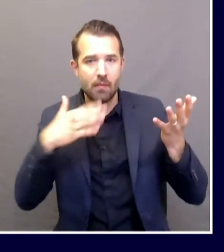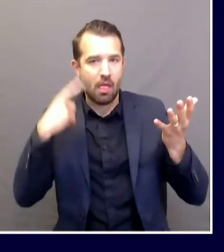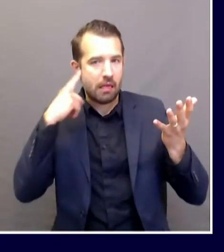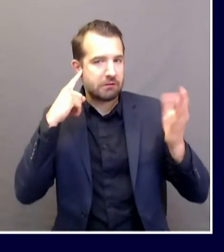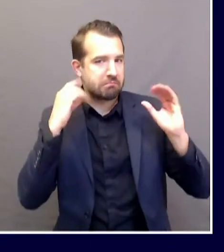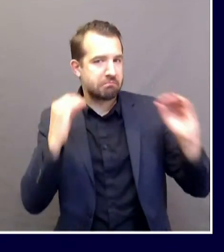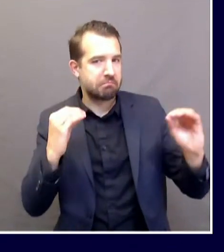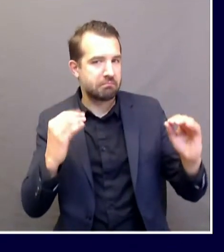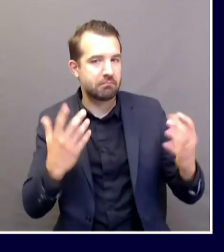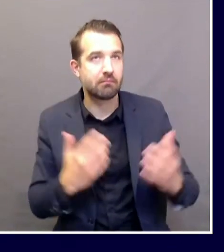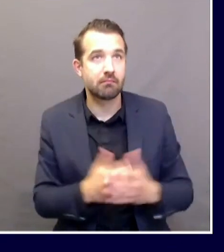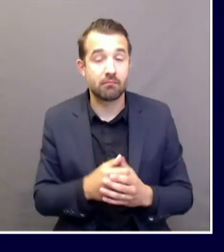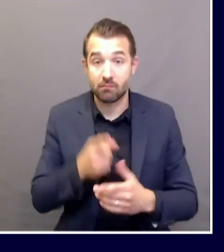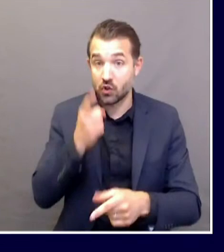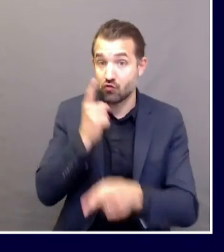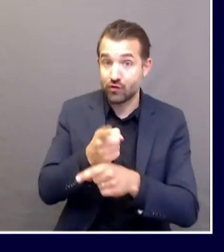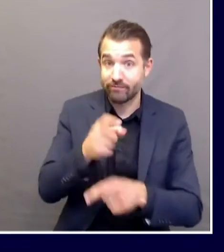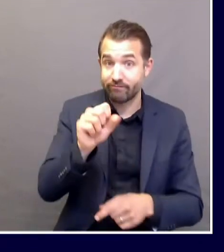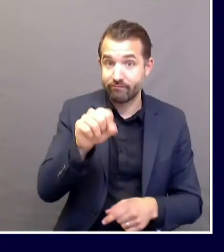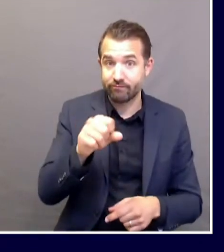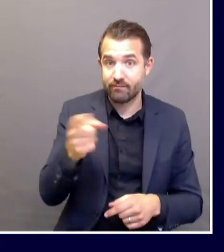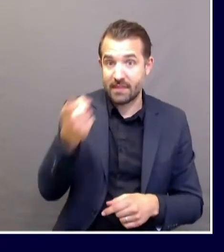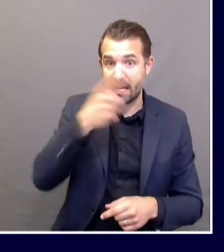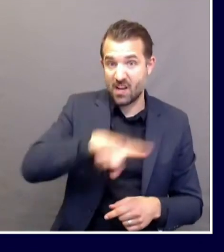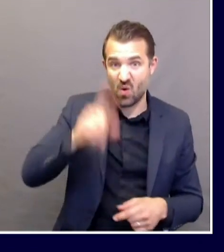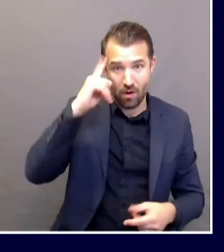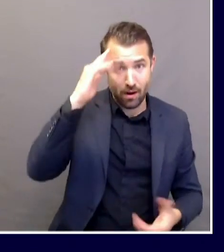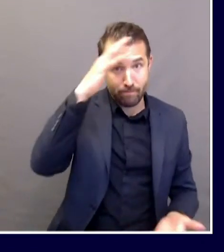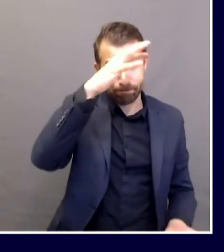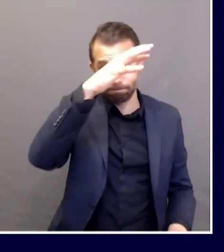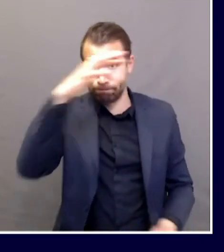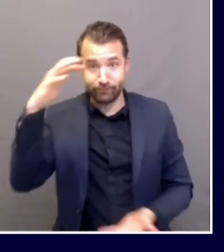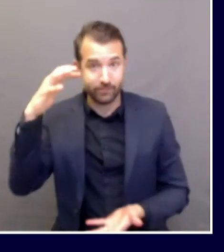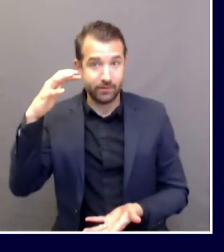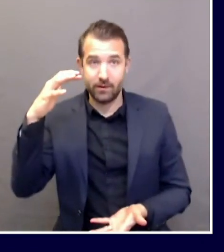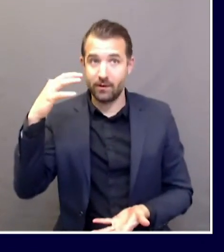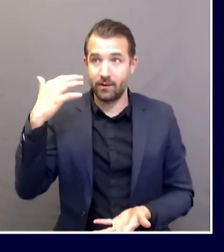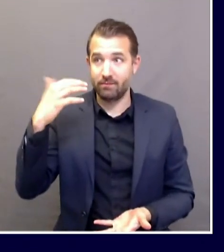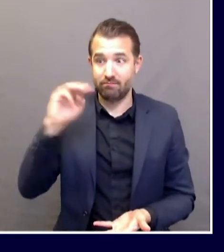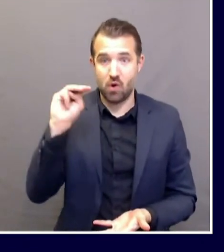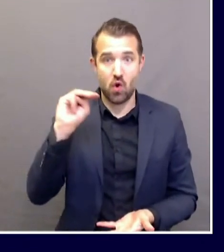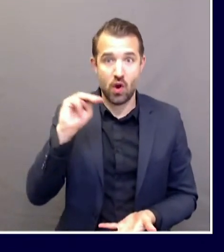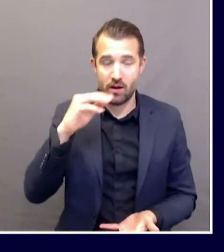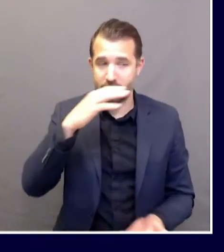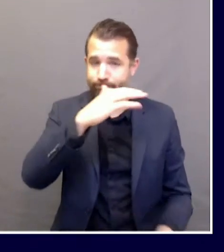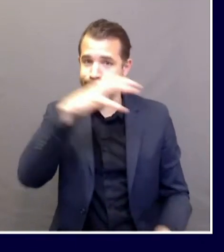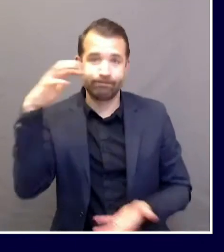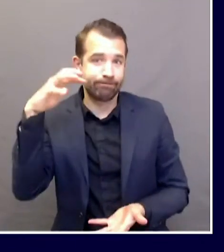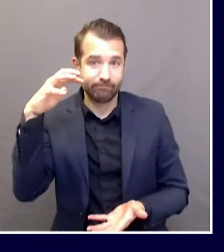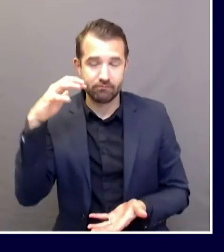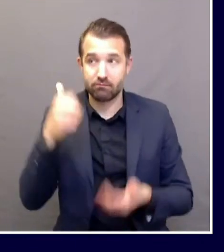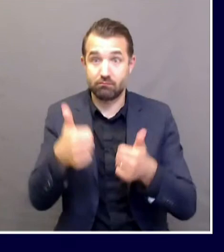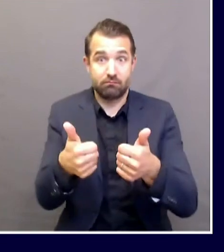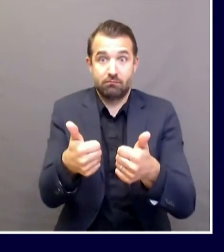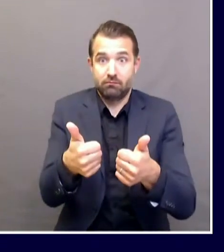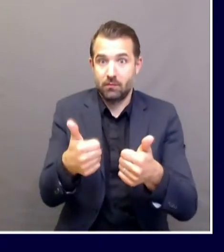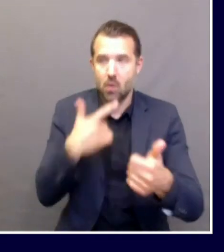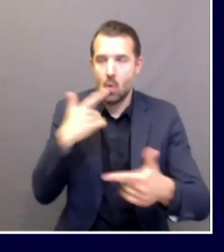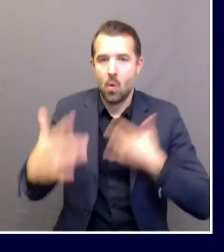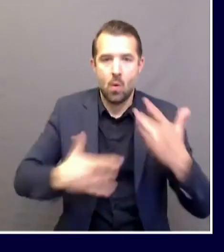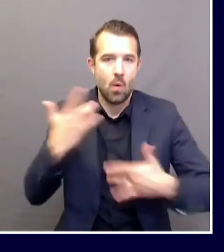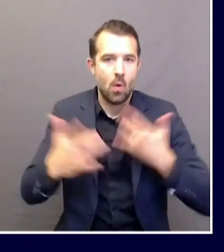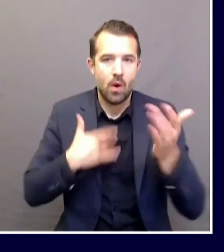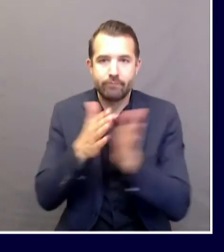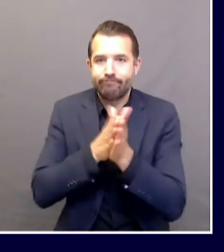volume of Moderna next week, and that's a great thing. I'm really excited about vaccinations in Maine next week, even with just the Moderna